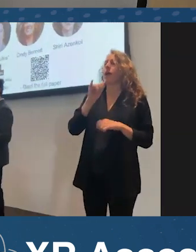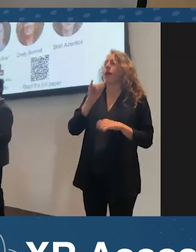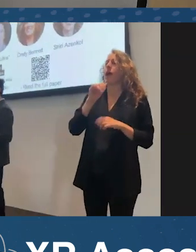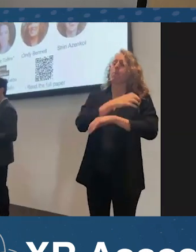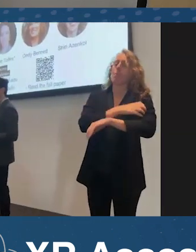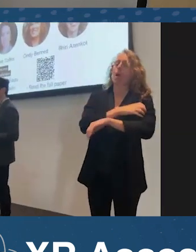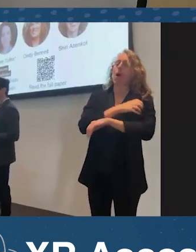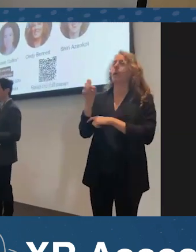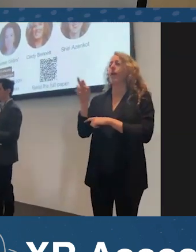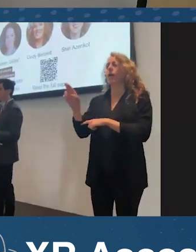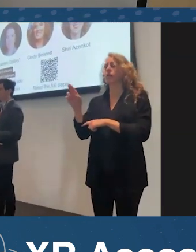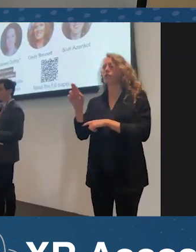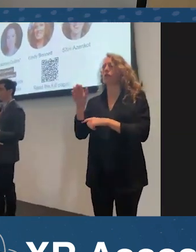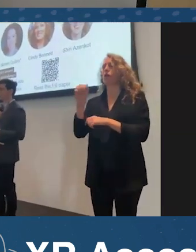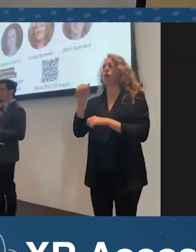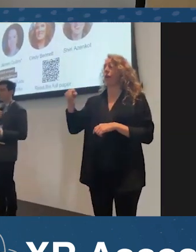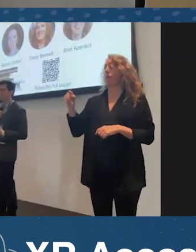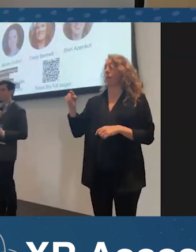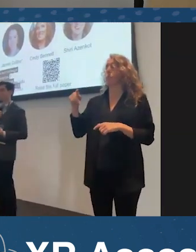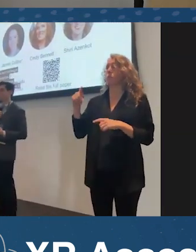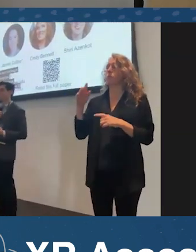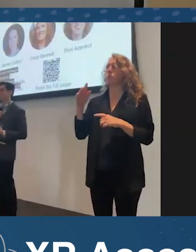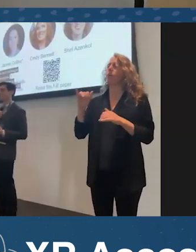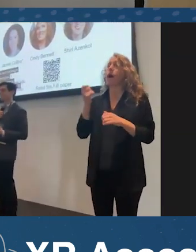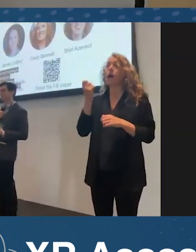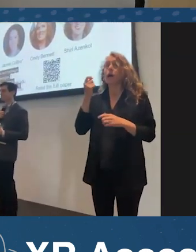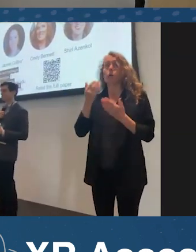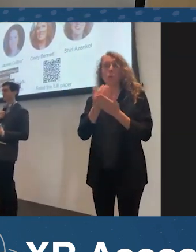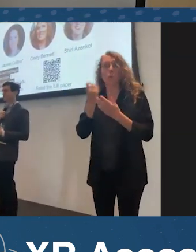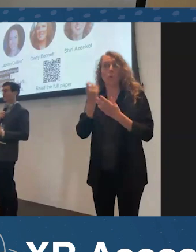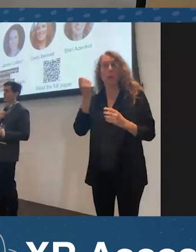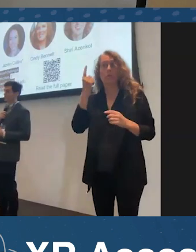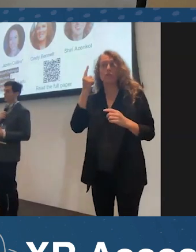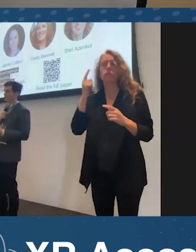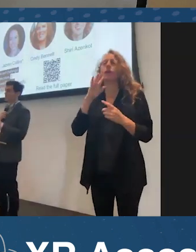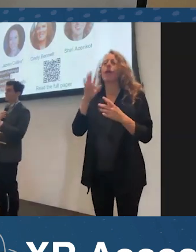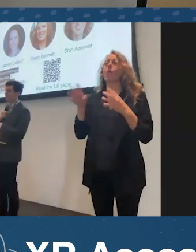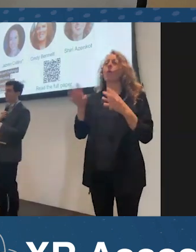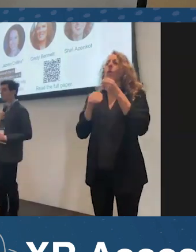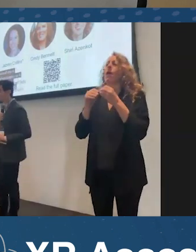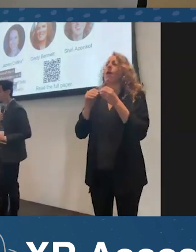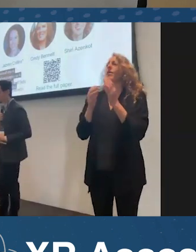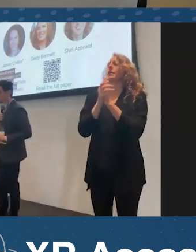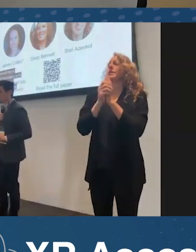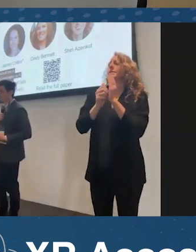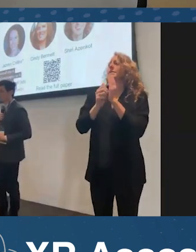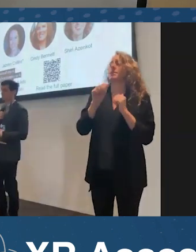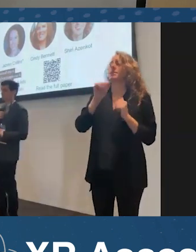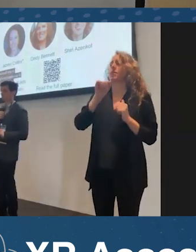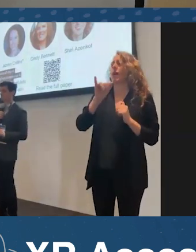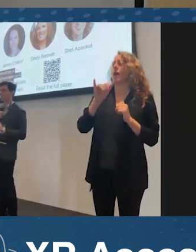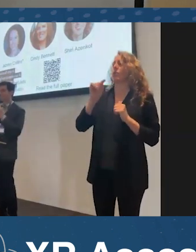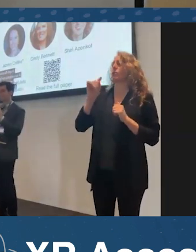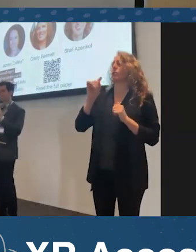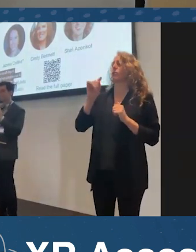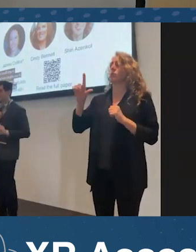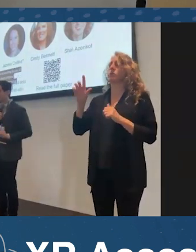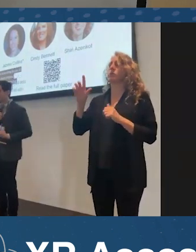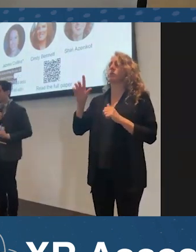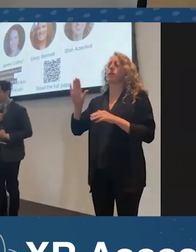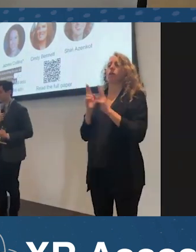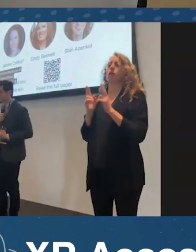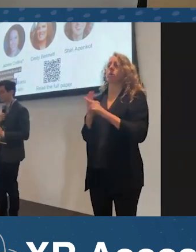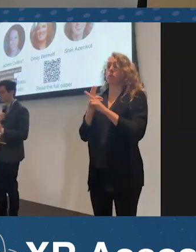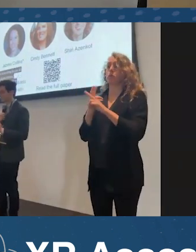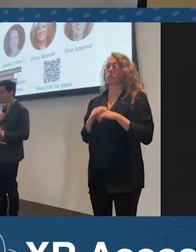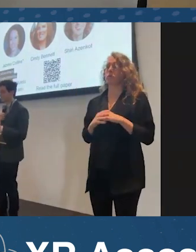and increasing this understanding could lead to new ways to combine the skills of AI tools and their human users, creating